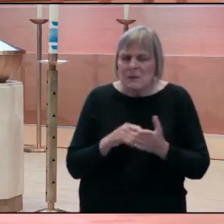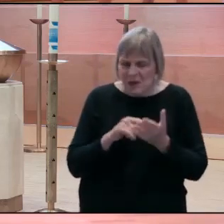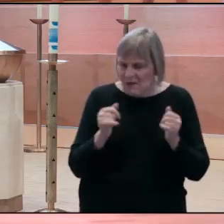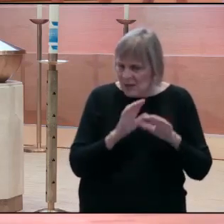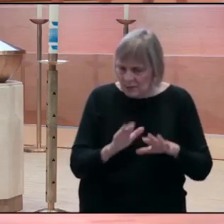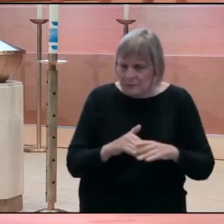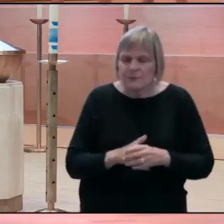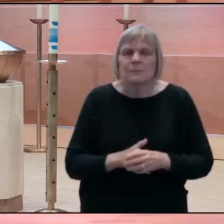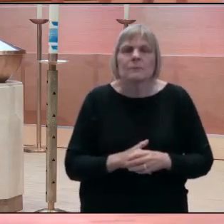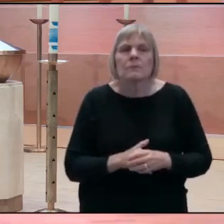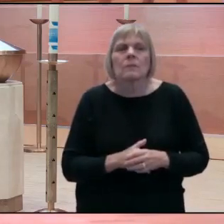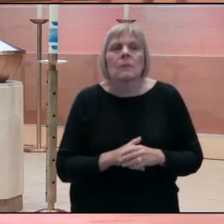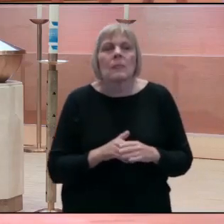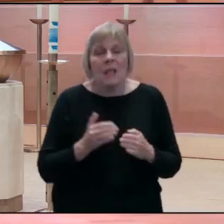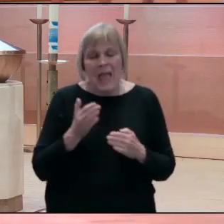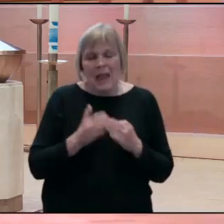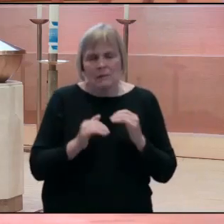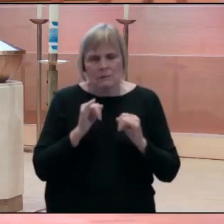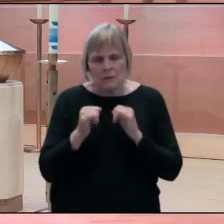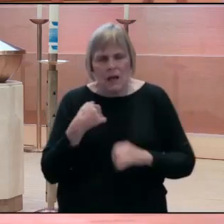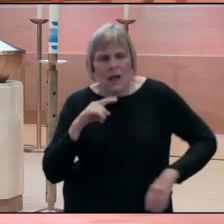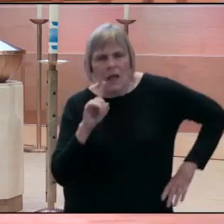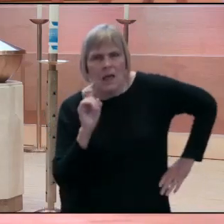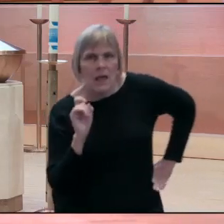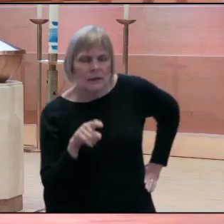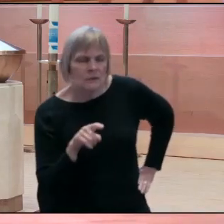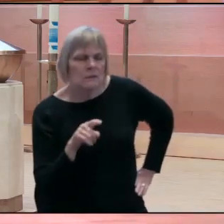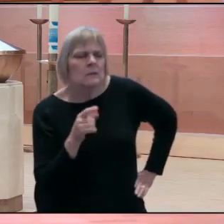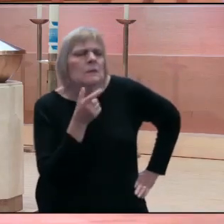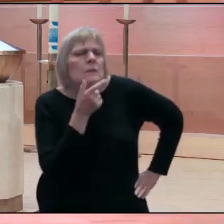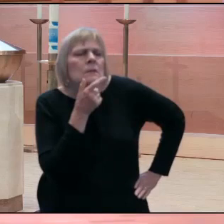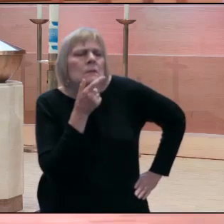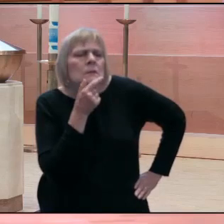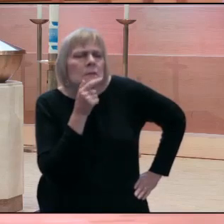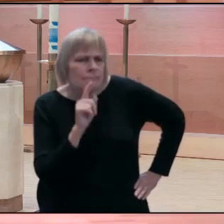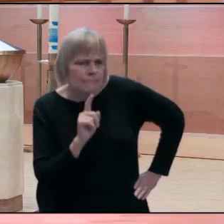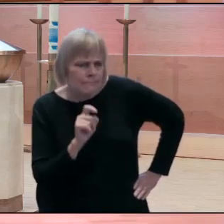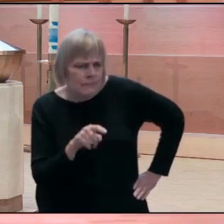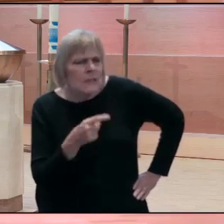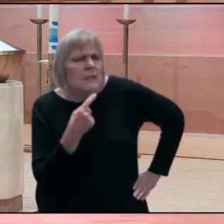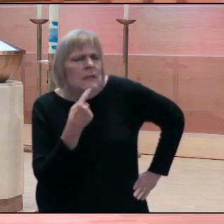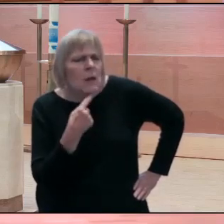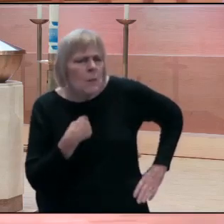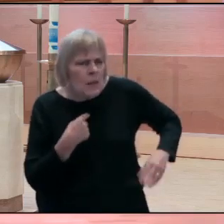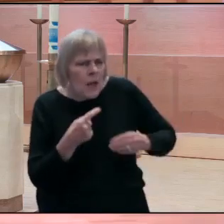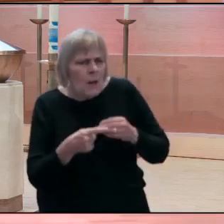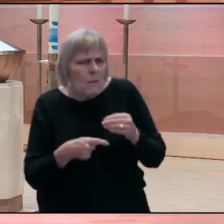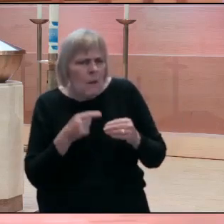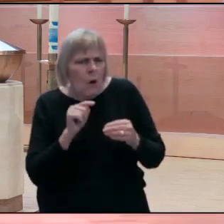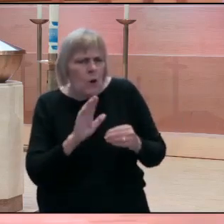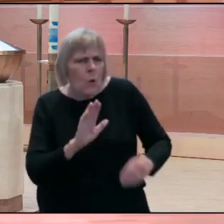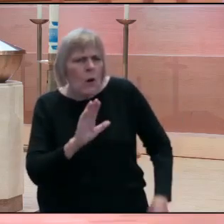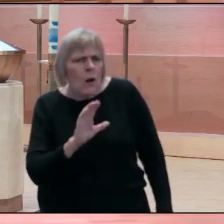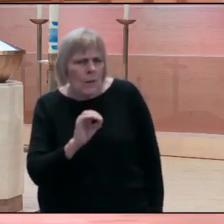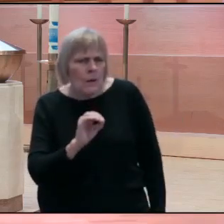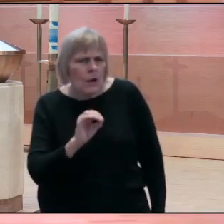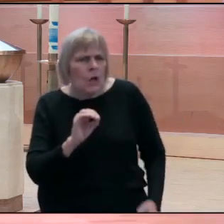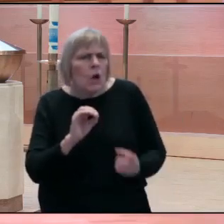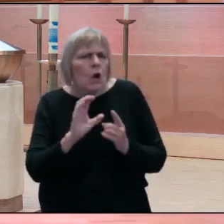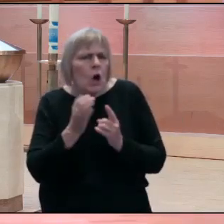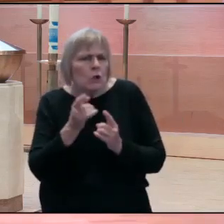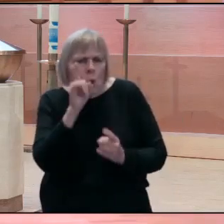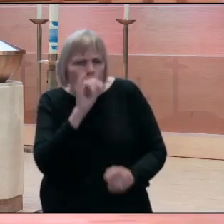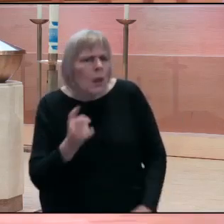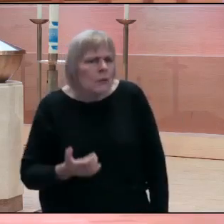all that sort of stuff. But then at the end of the interview, I ask her this question. I ask, "So tell me about your company culture."